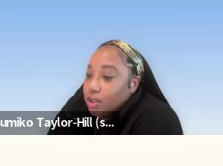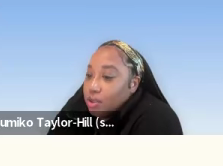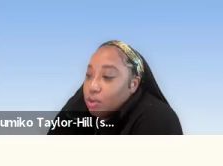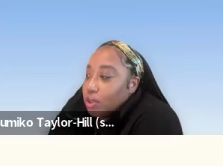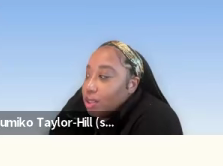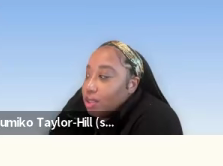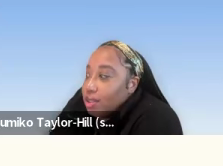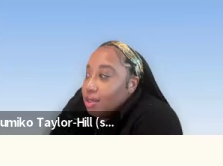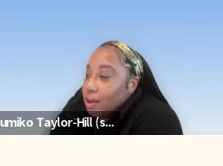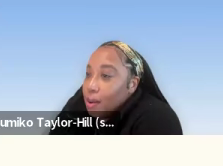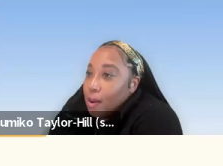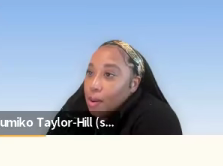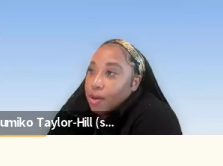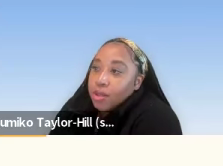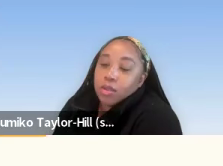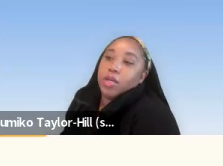Going to